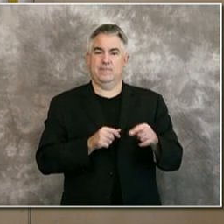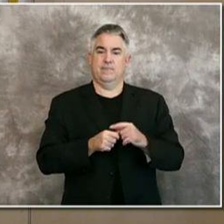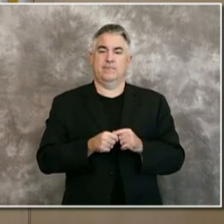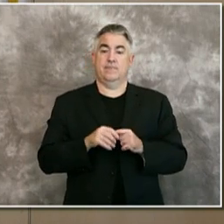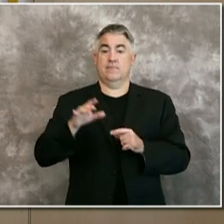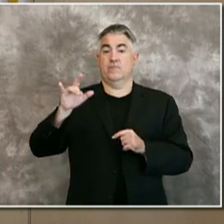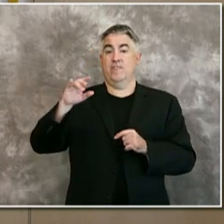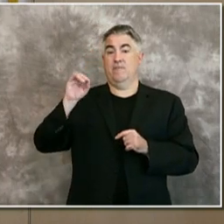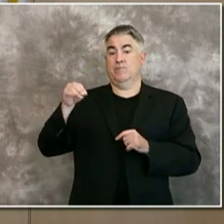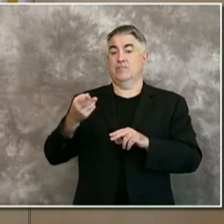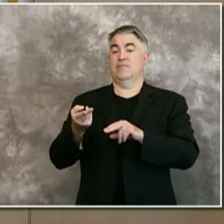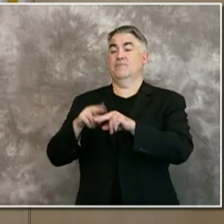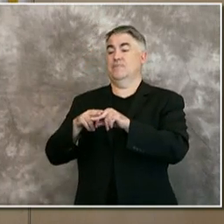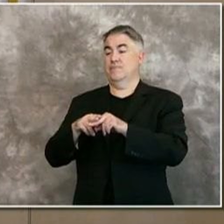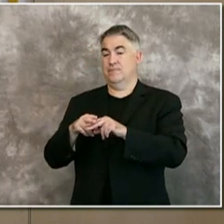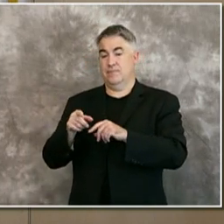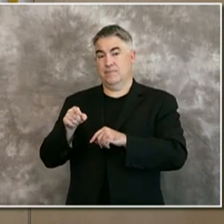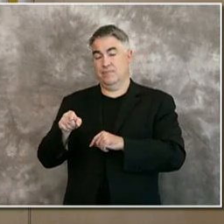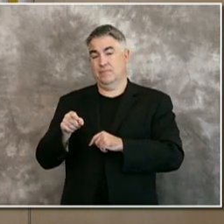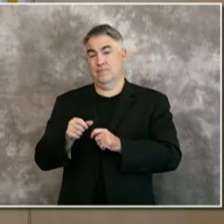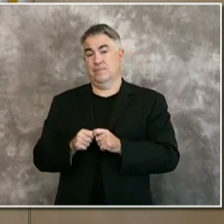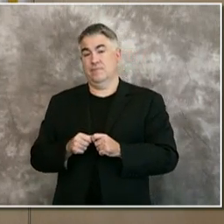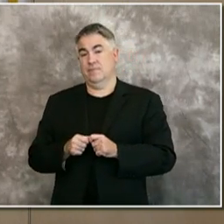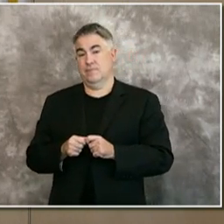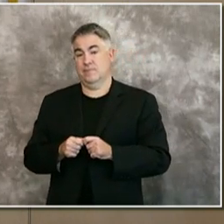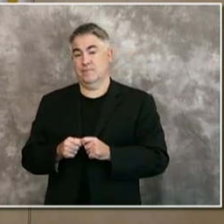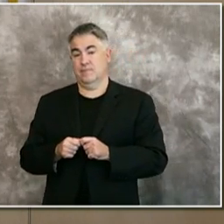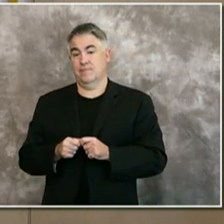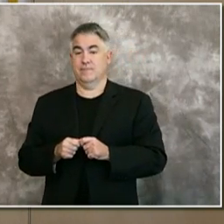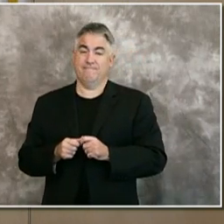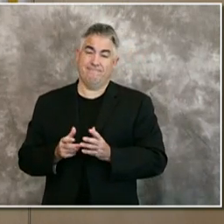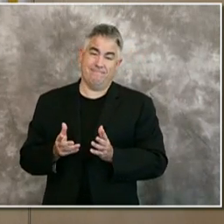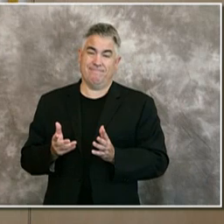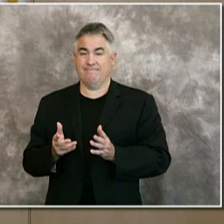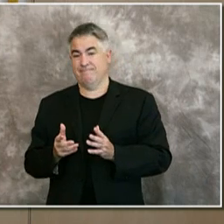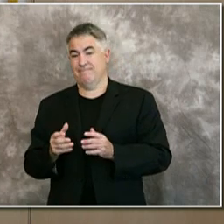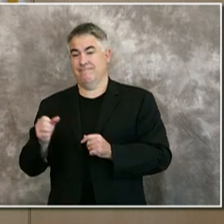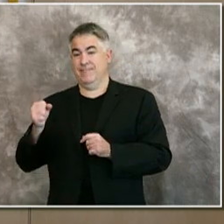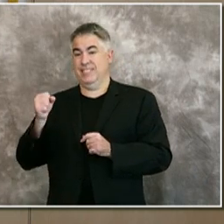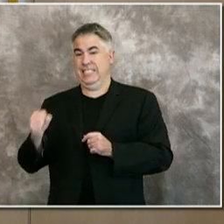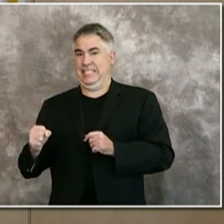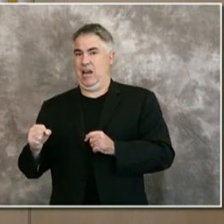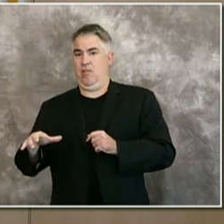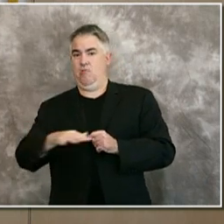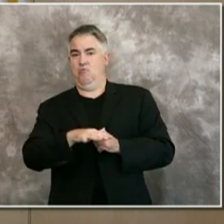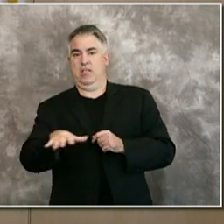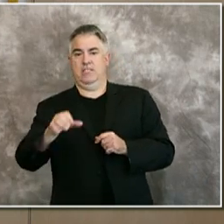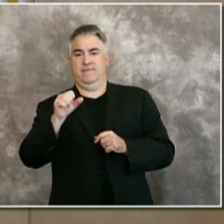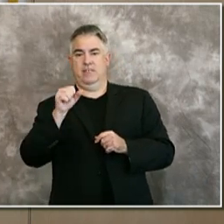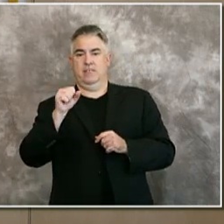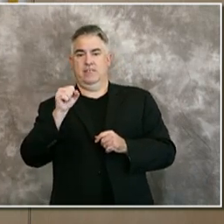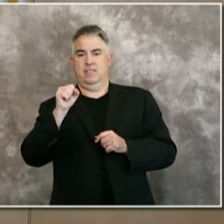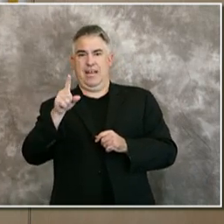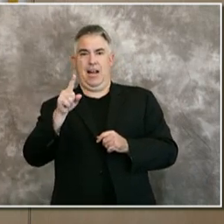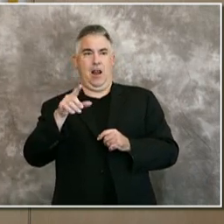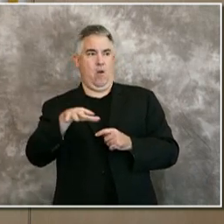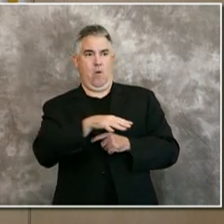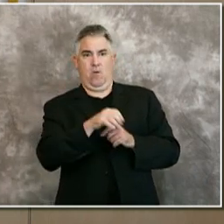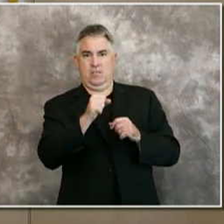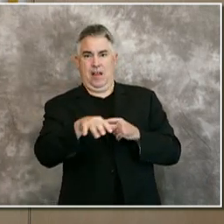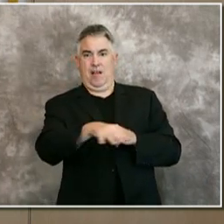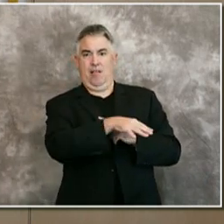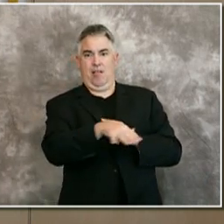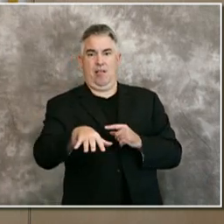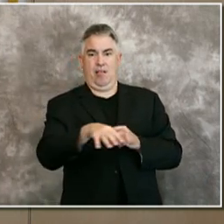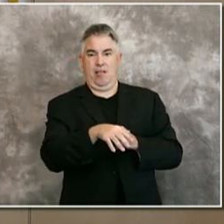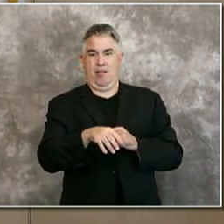25% or plus are in our south region as well as our central region, which is south region